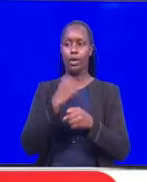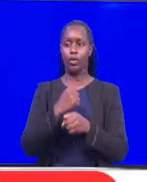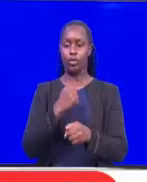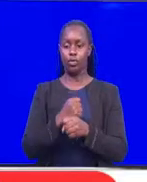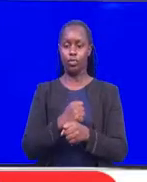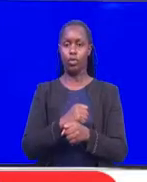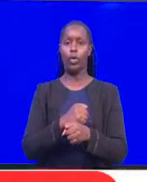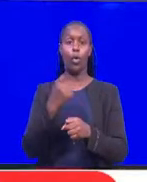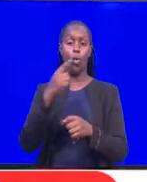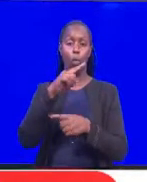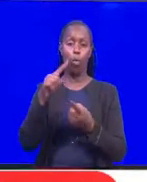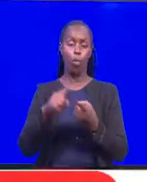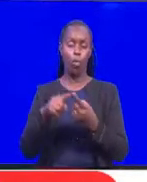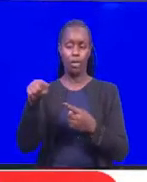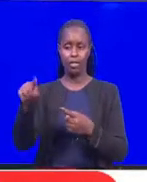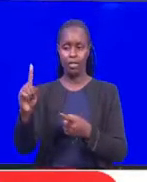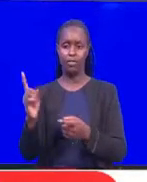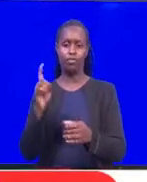been in office.